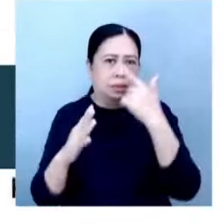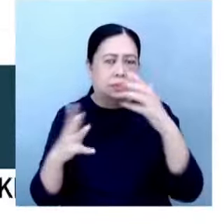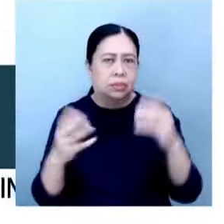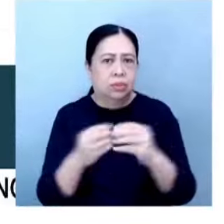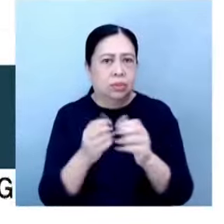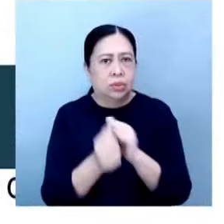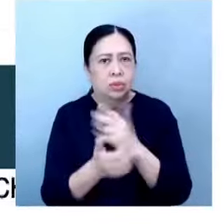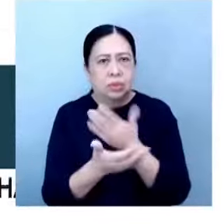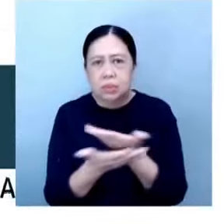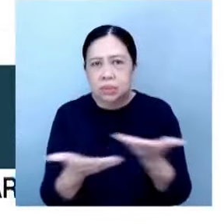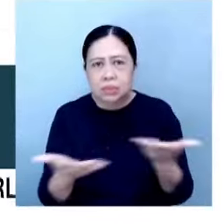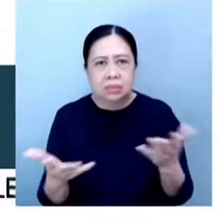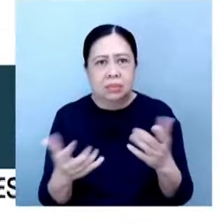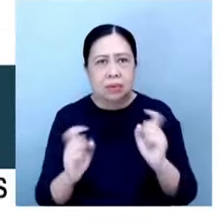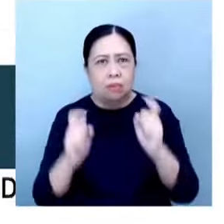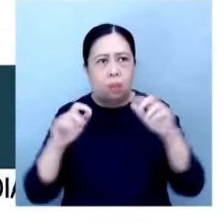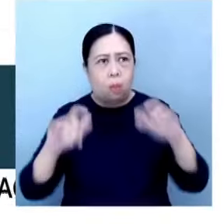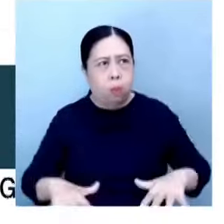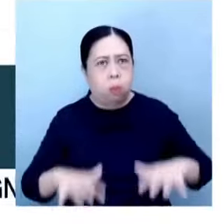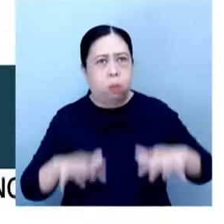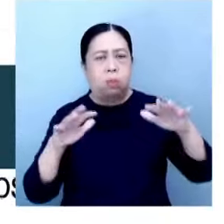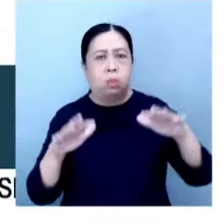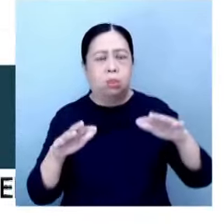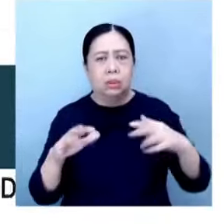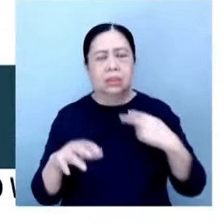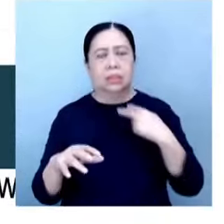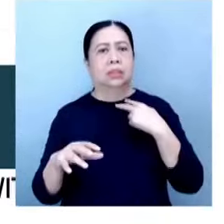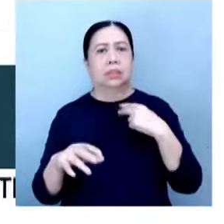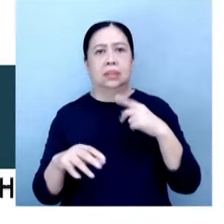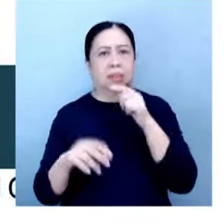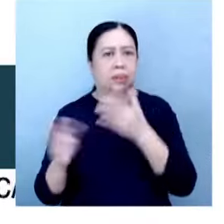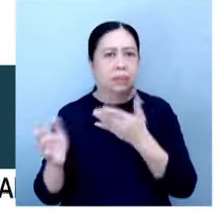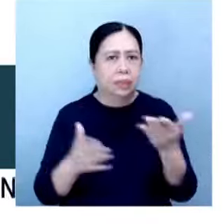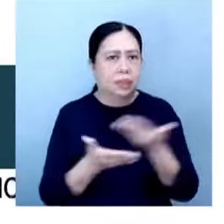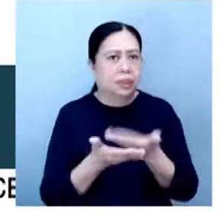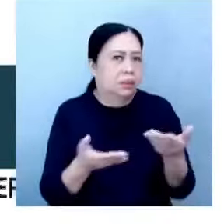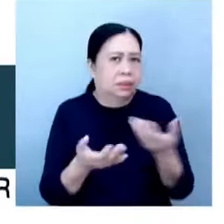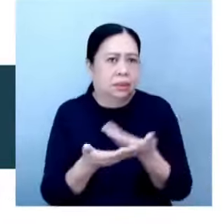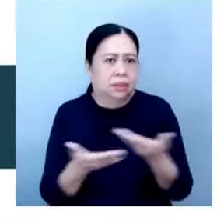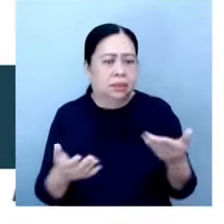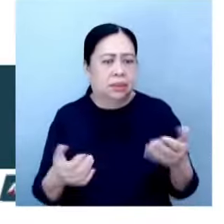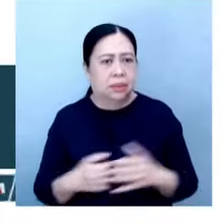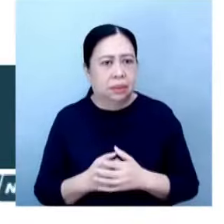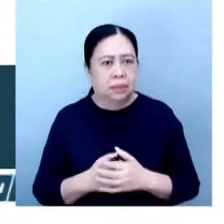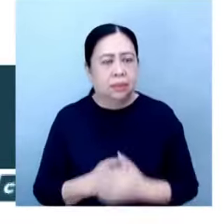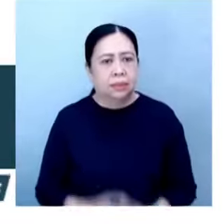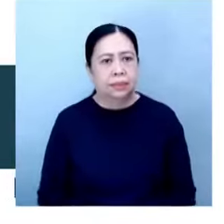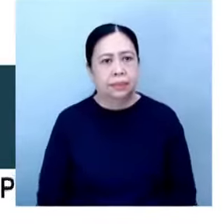them, sa bilis ng pagtaas ng tubig, hindi na nadala yung unabit-bit ng mga kailangan na gamit.